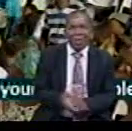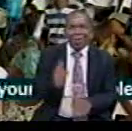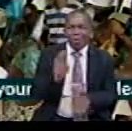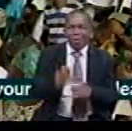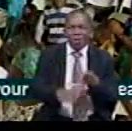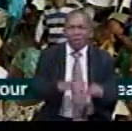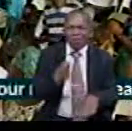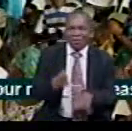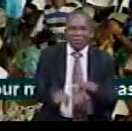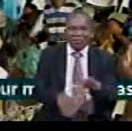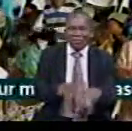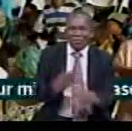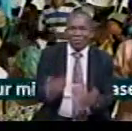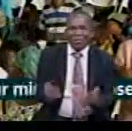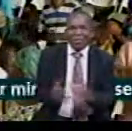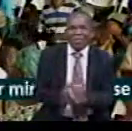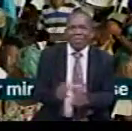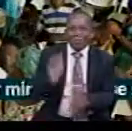there.